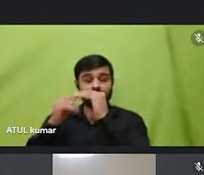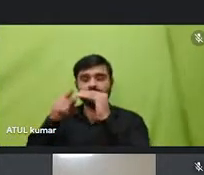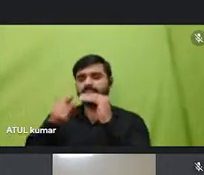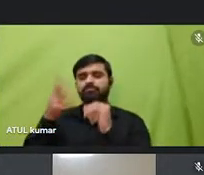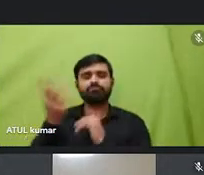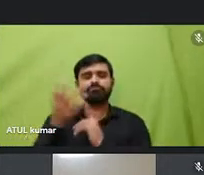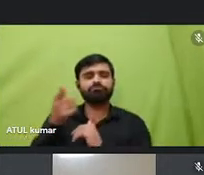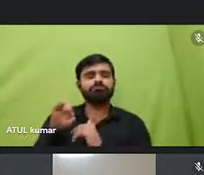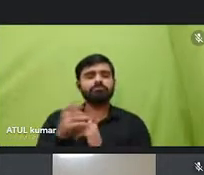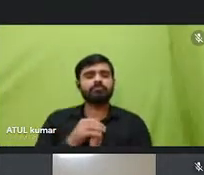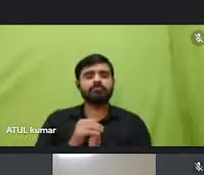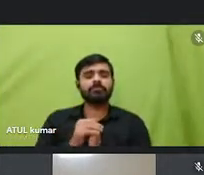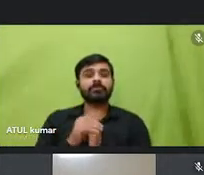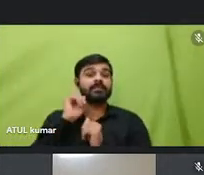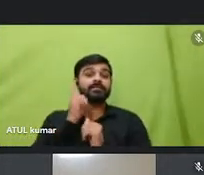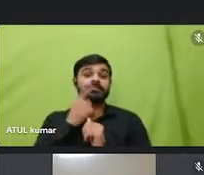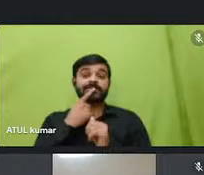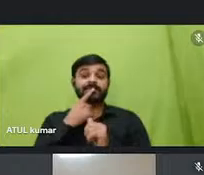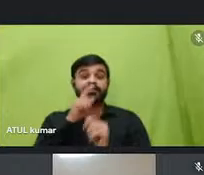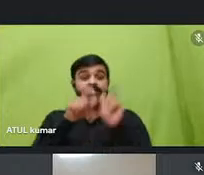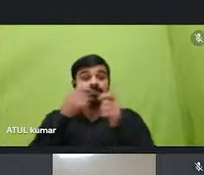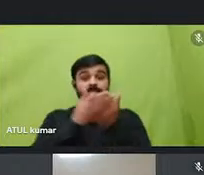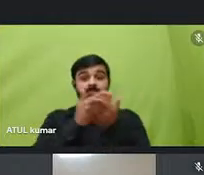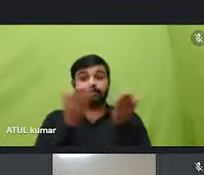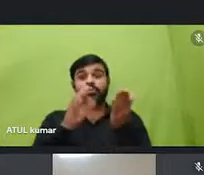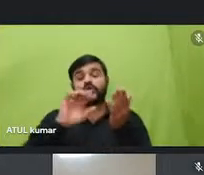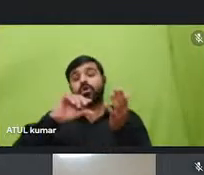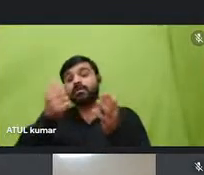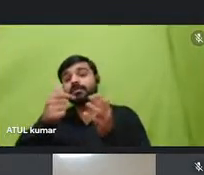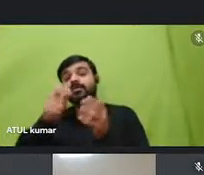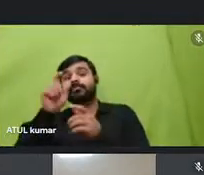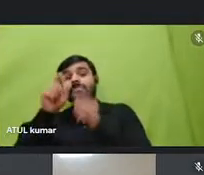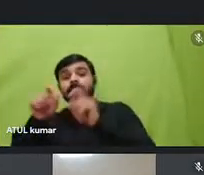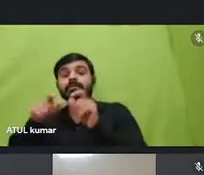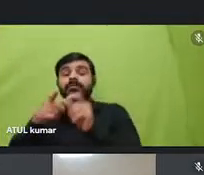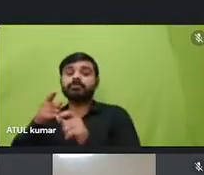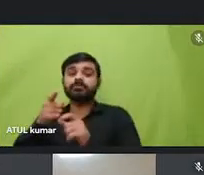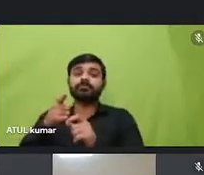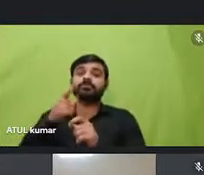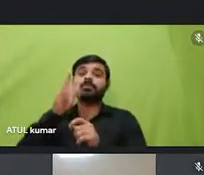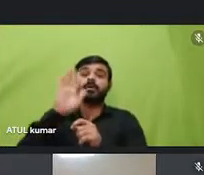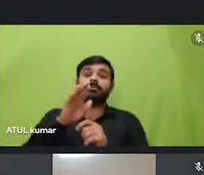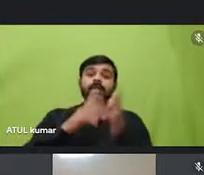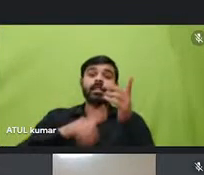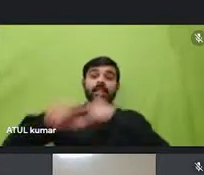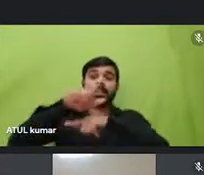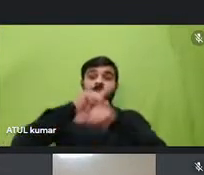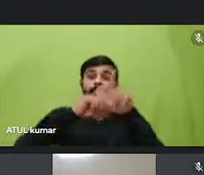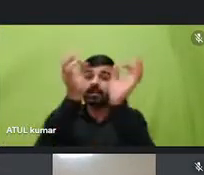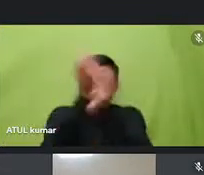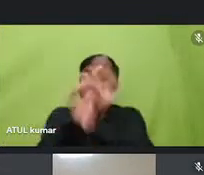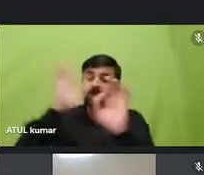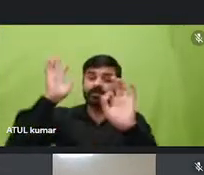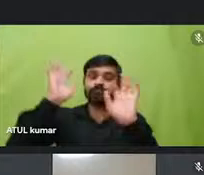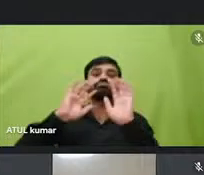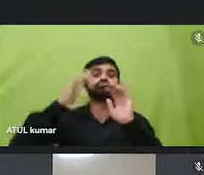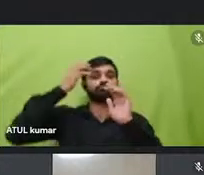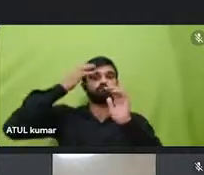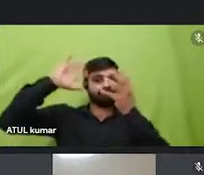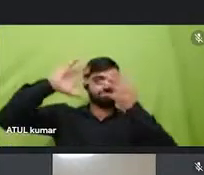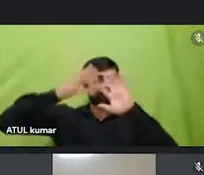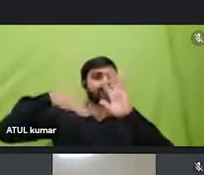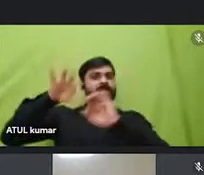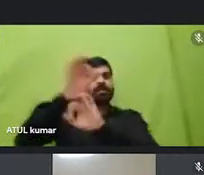because deaf people, somebody else has coined this term, they have language-ready brains, right?